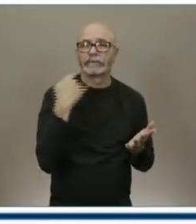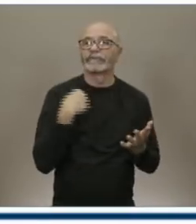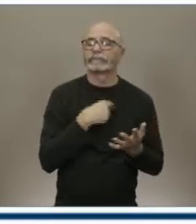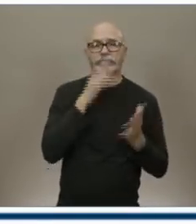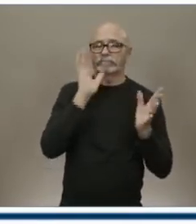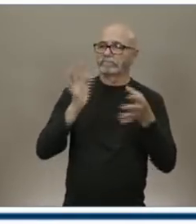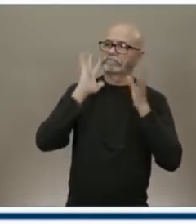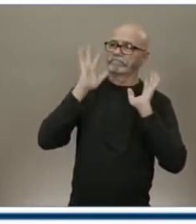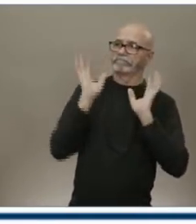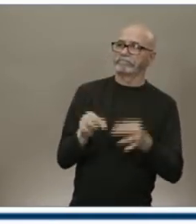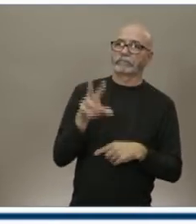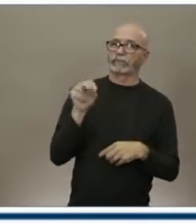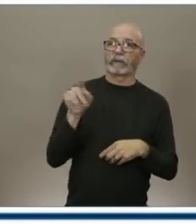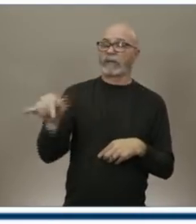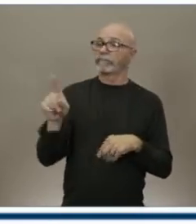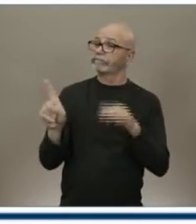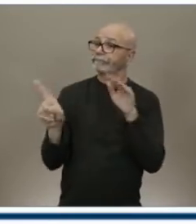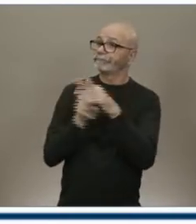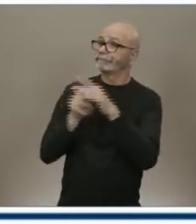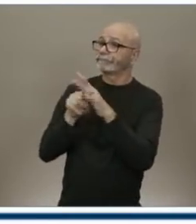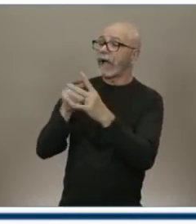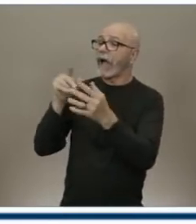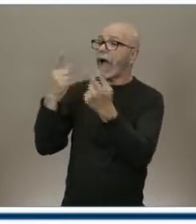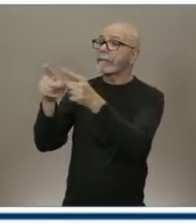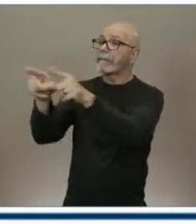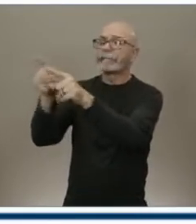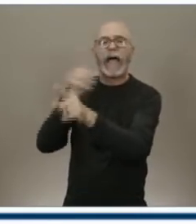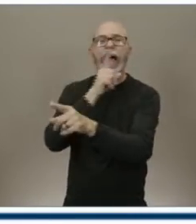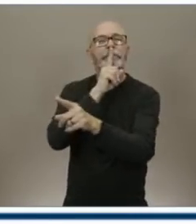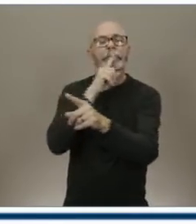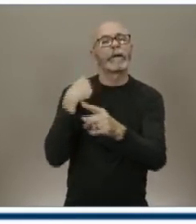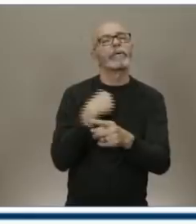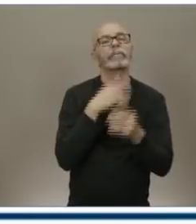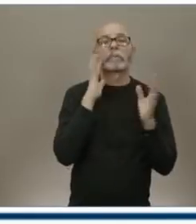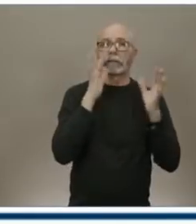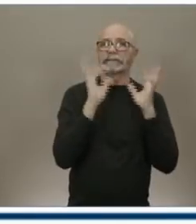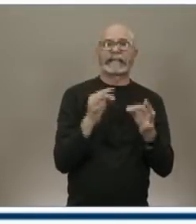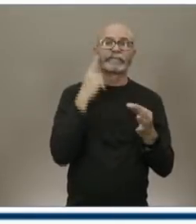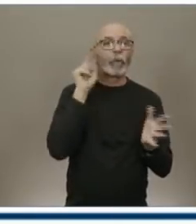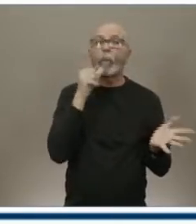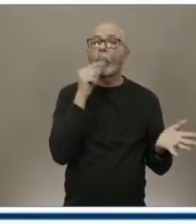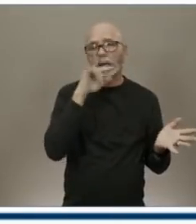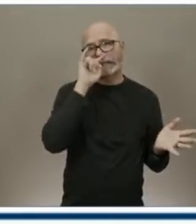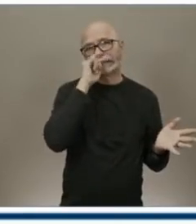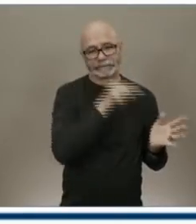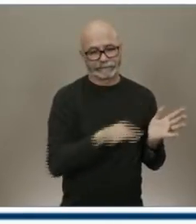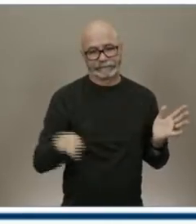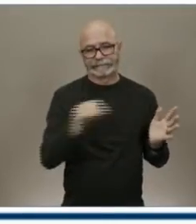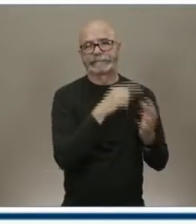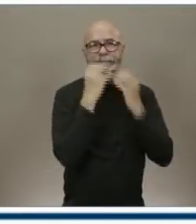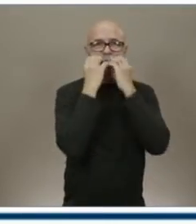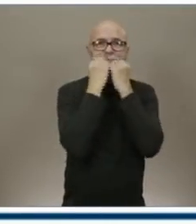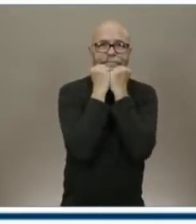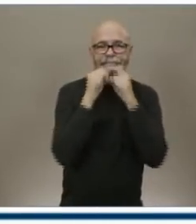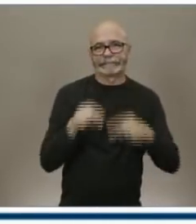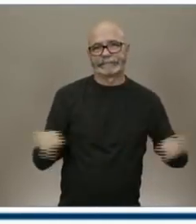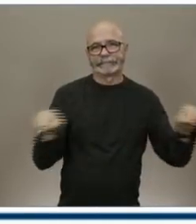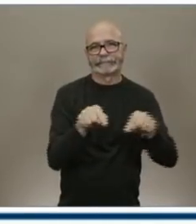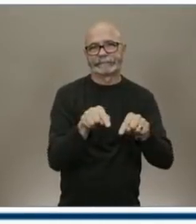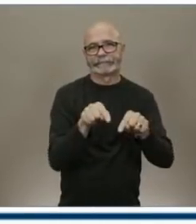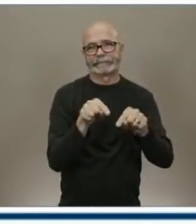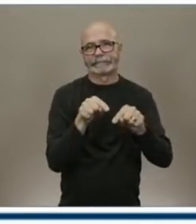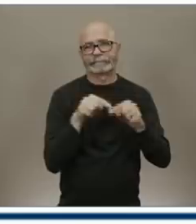precaution for our kids in and around the holidays. Teachers will start on the 4th, and students will come back on the 11th. And as we've